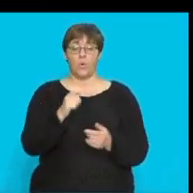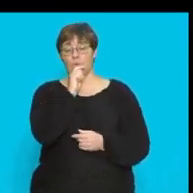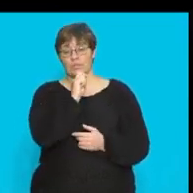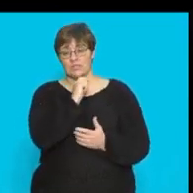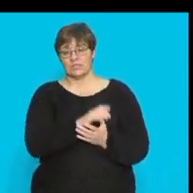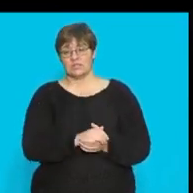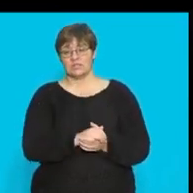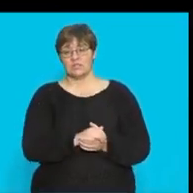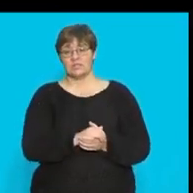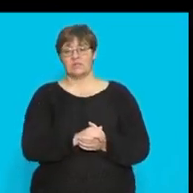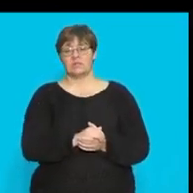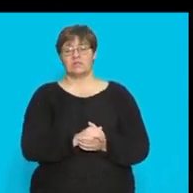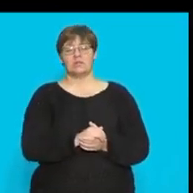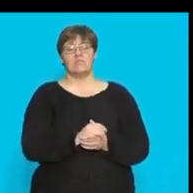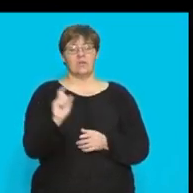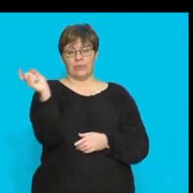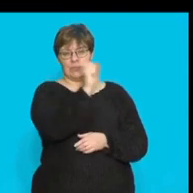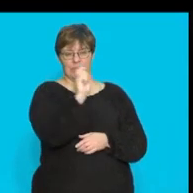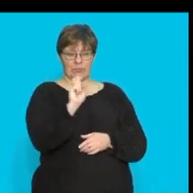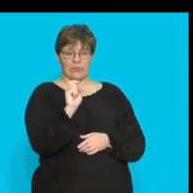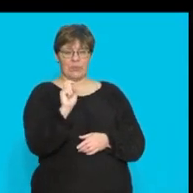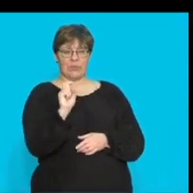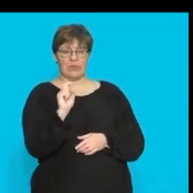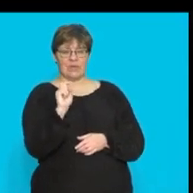all right, insecticides.